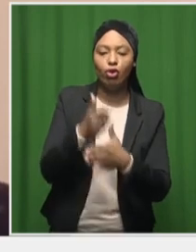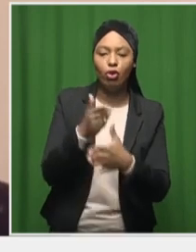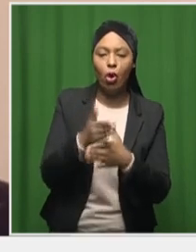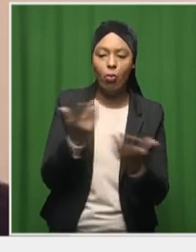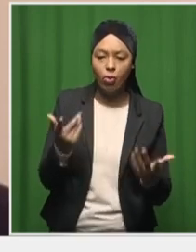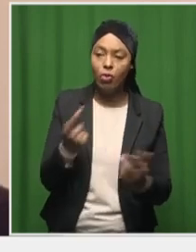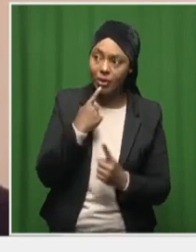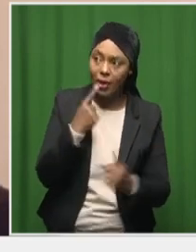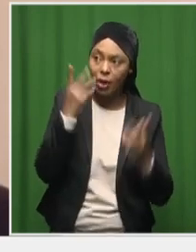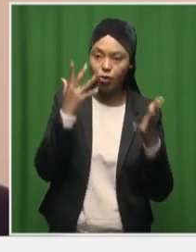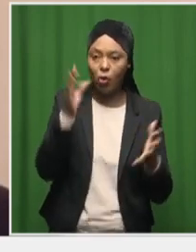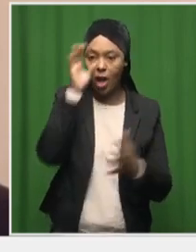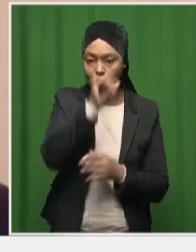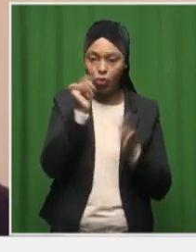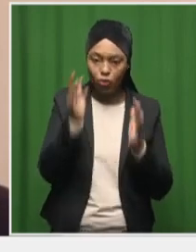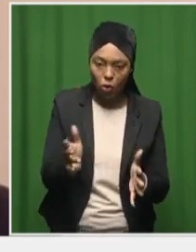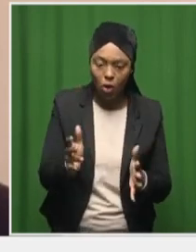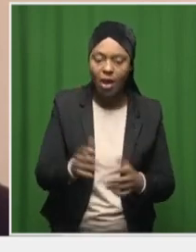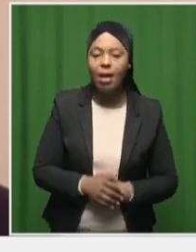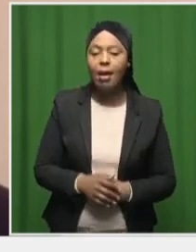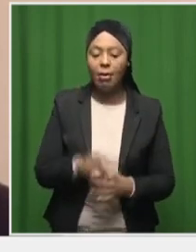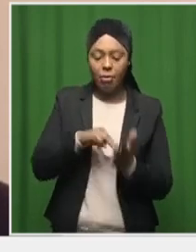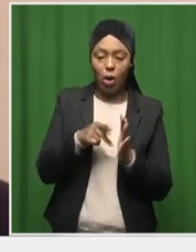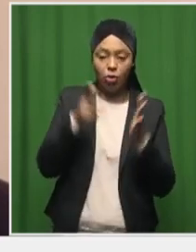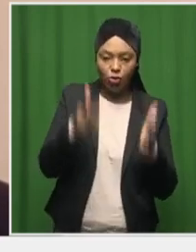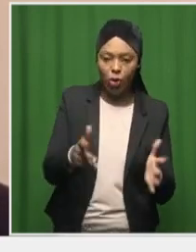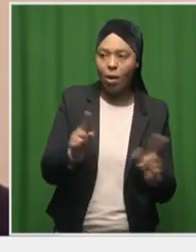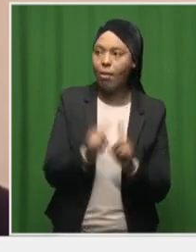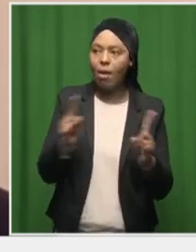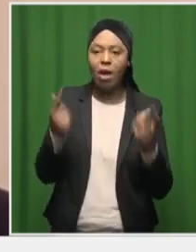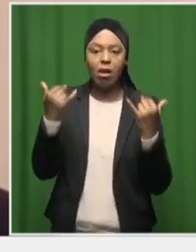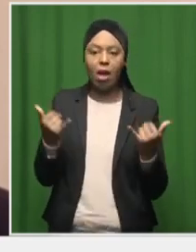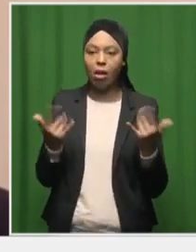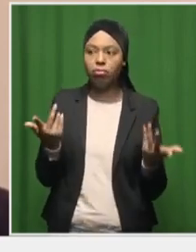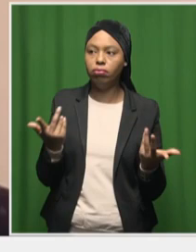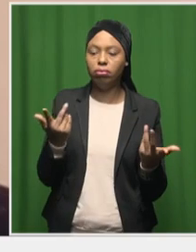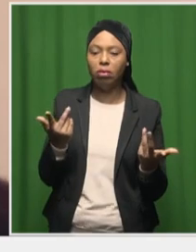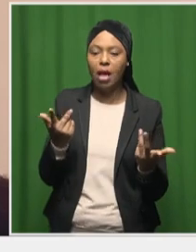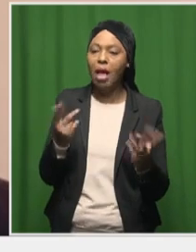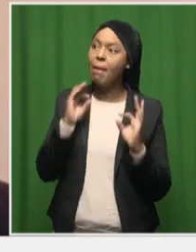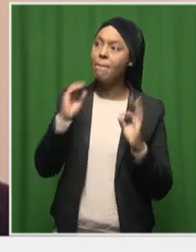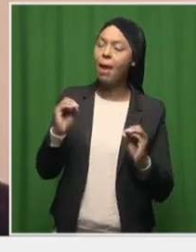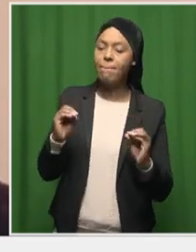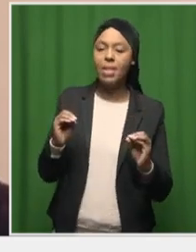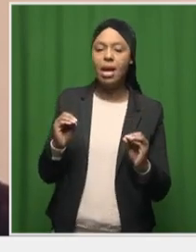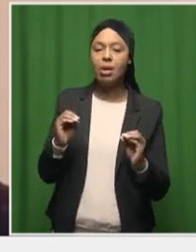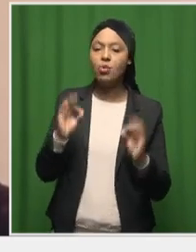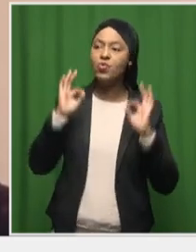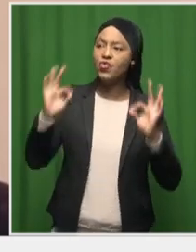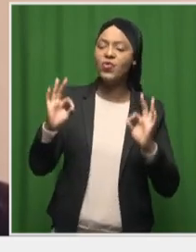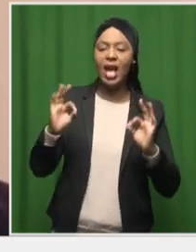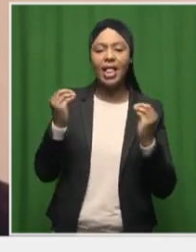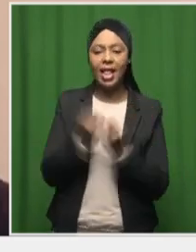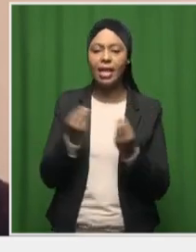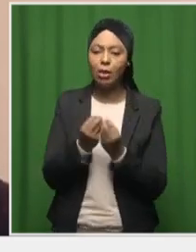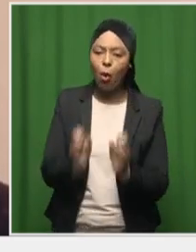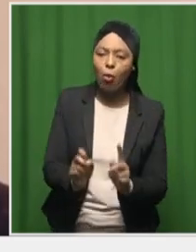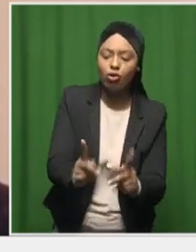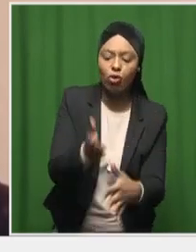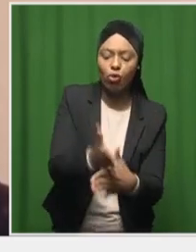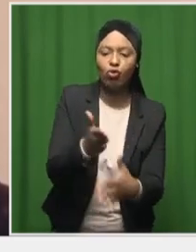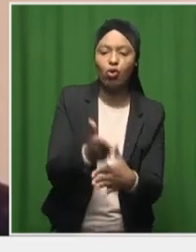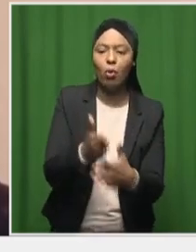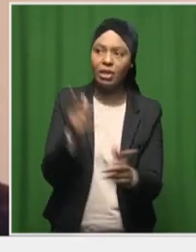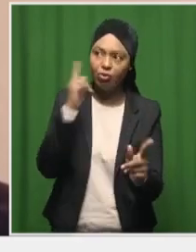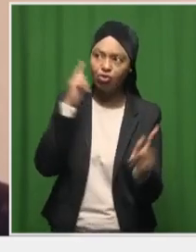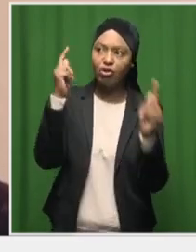some very basic stuff. And yet we've turned what would have been a fantastic creator of jobs and transformation of